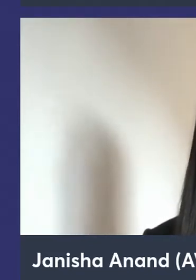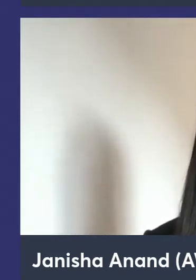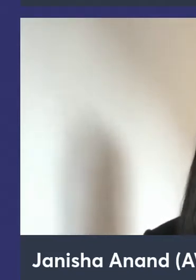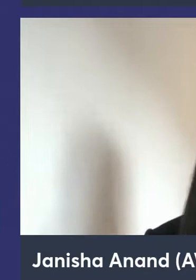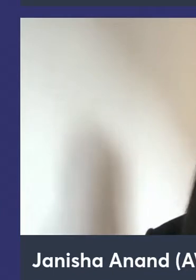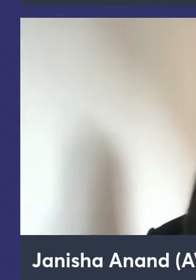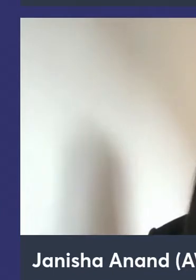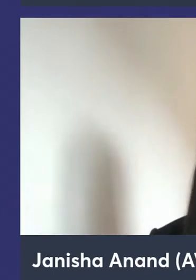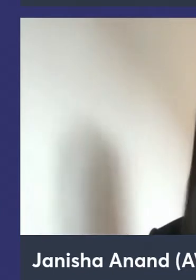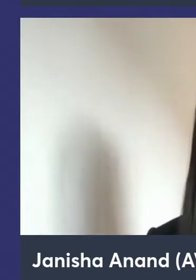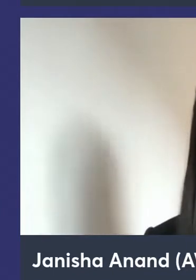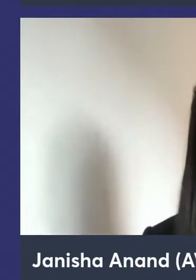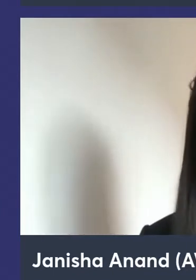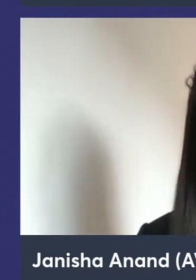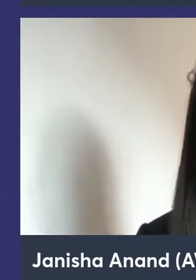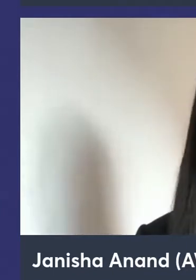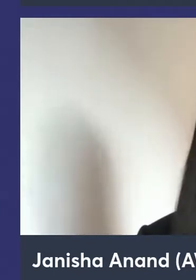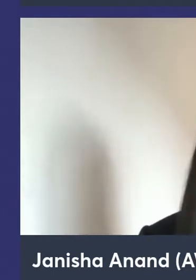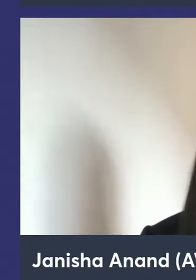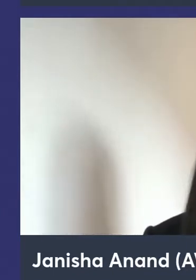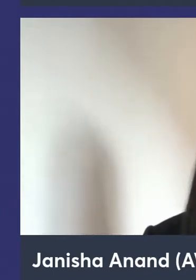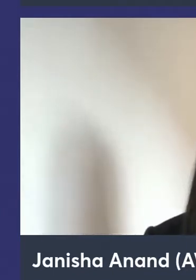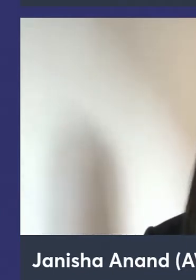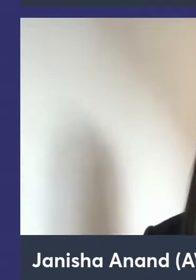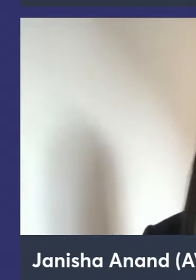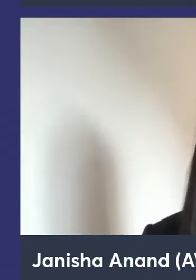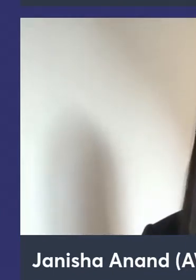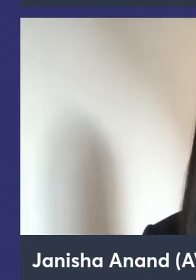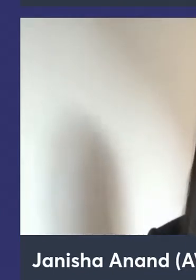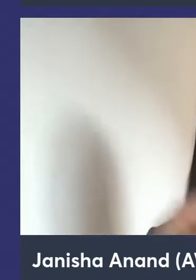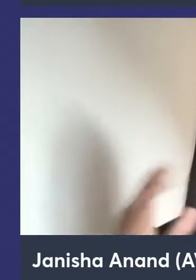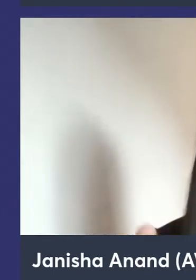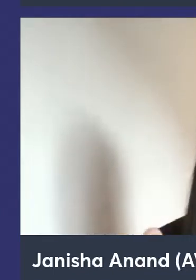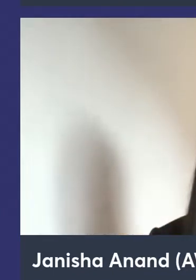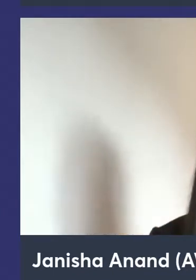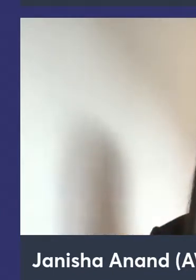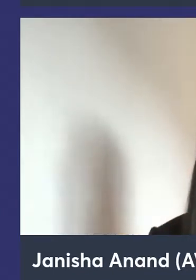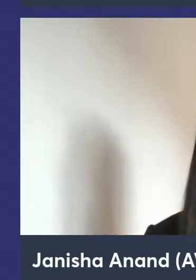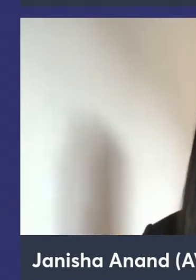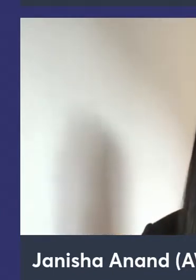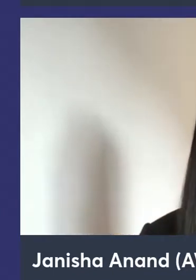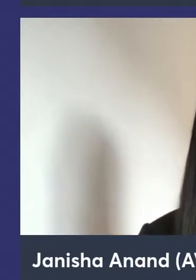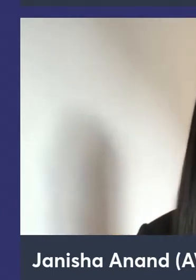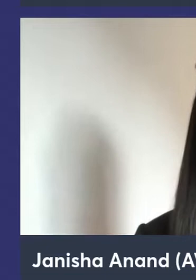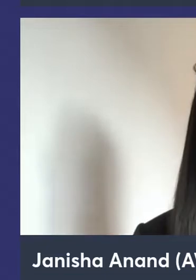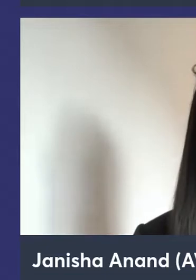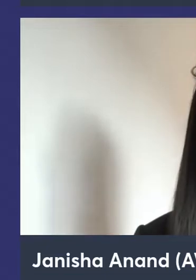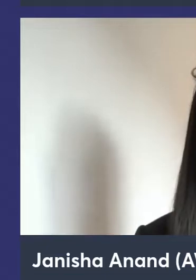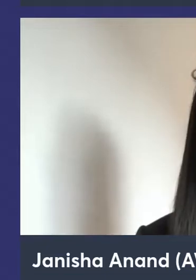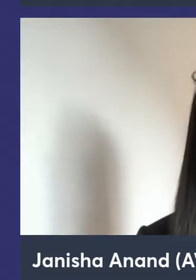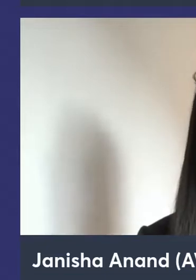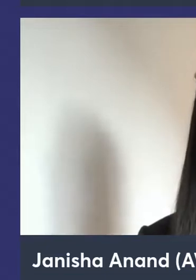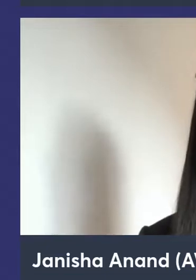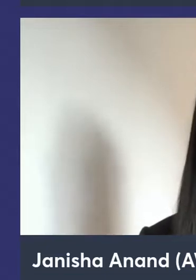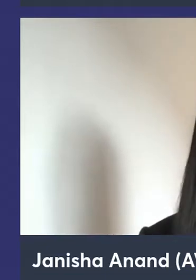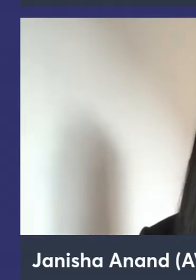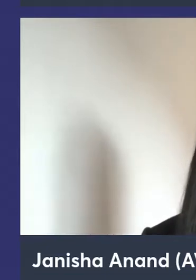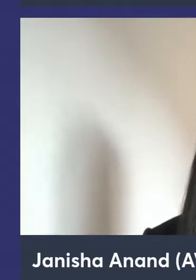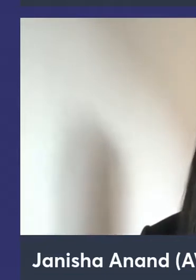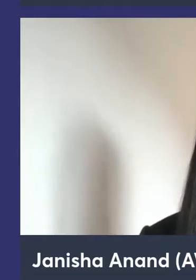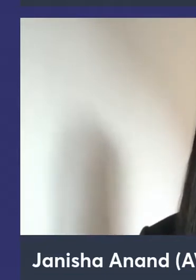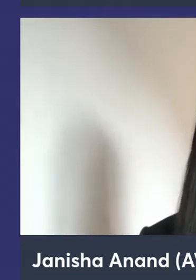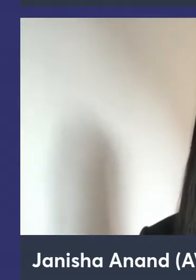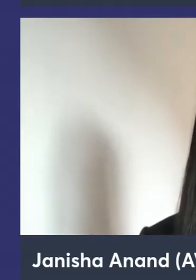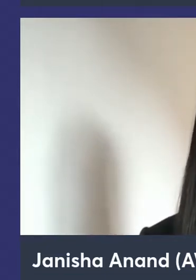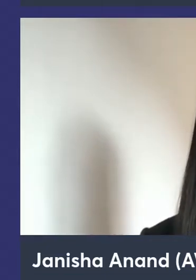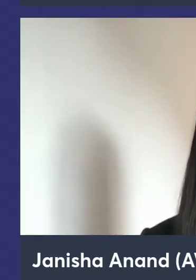that easier? Sure. So all this while, so we've been out since 2019. It's not the first time we're launching Autopilot here. But what we had was